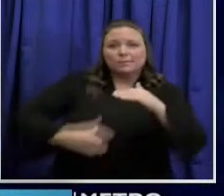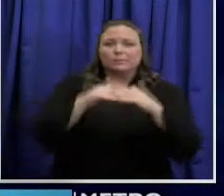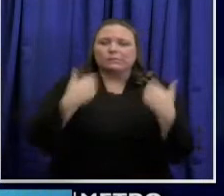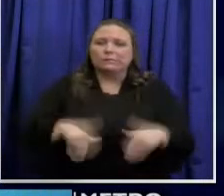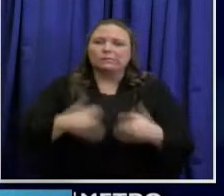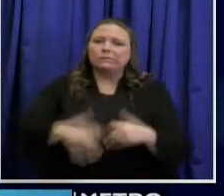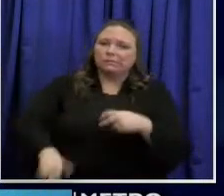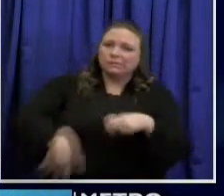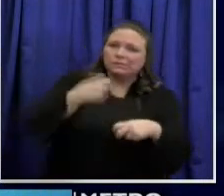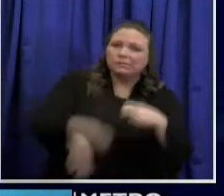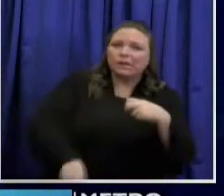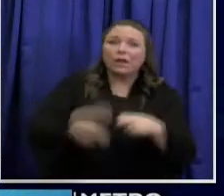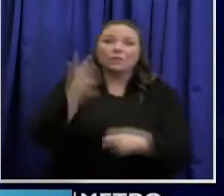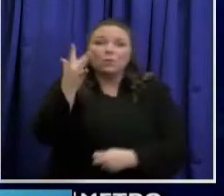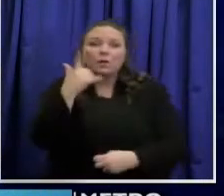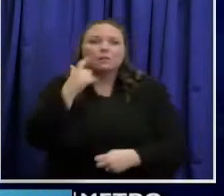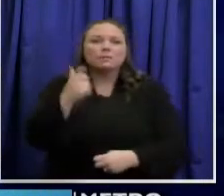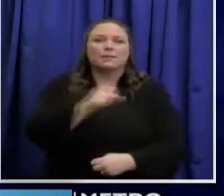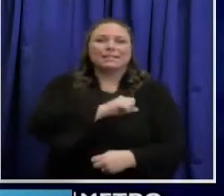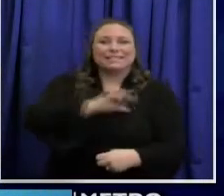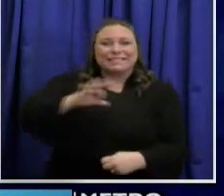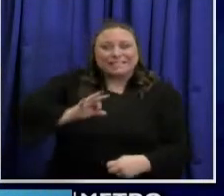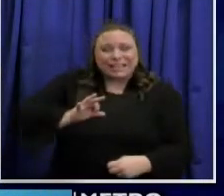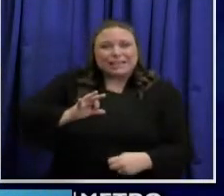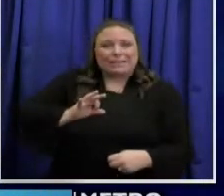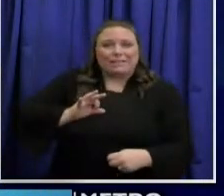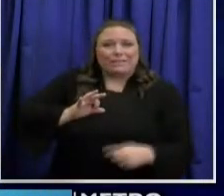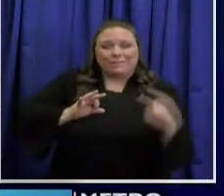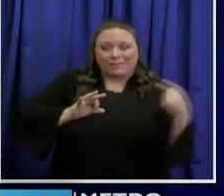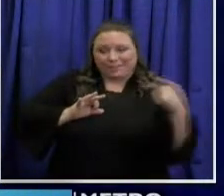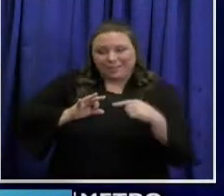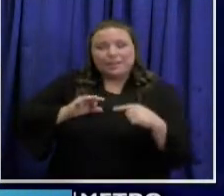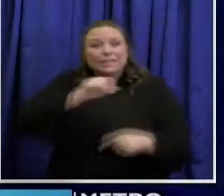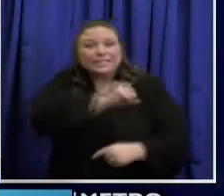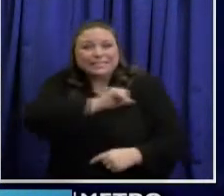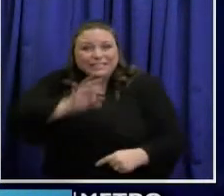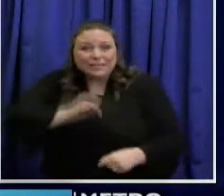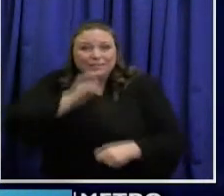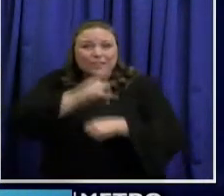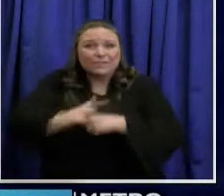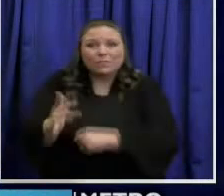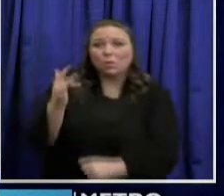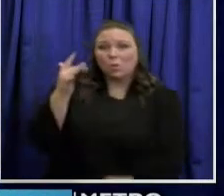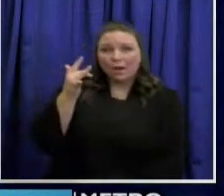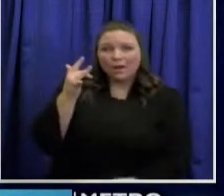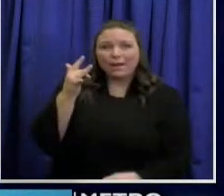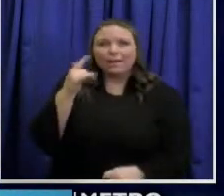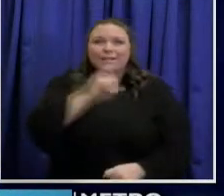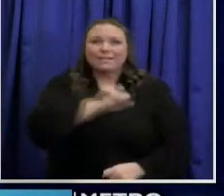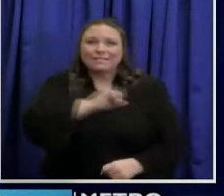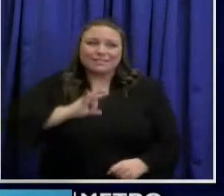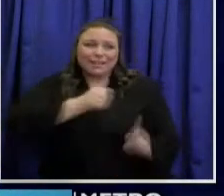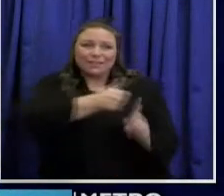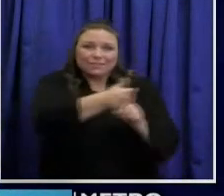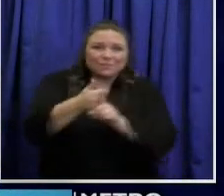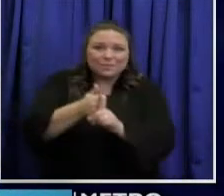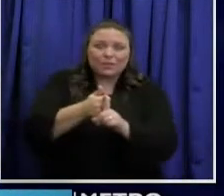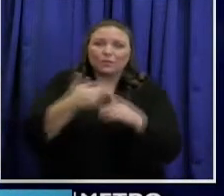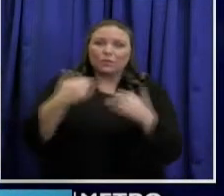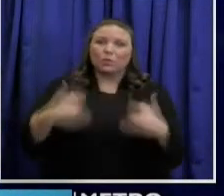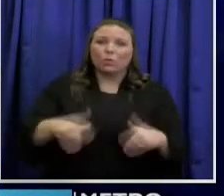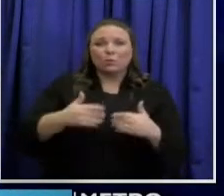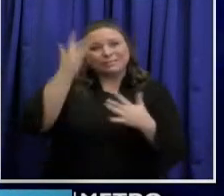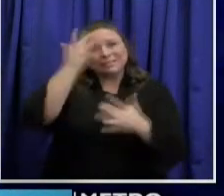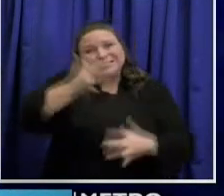it's tight because staffing is tight. The reason there's not as much staff available is because the staff at local hospitals are